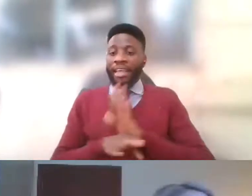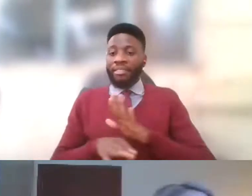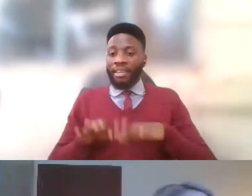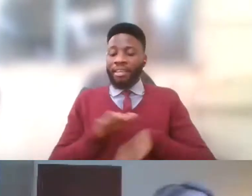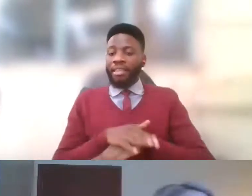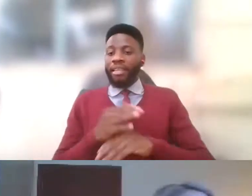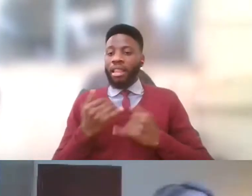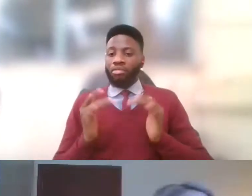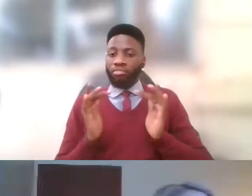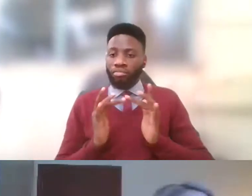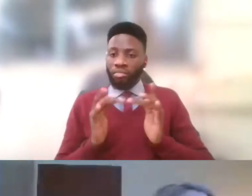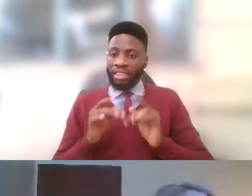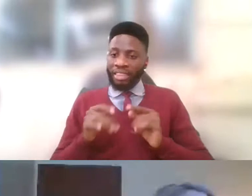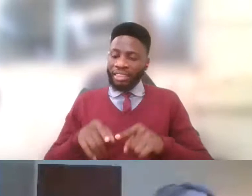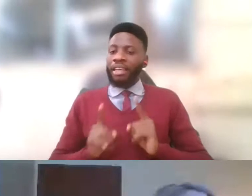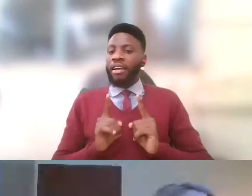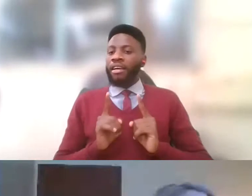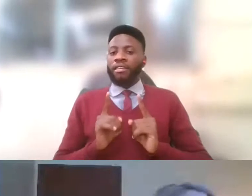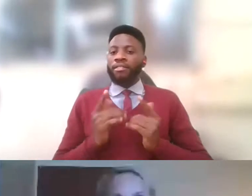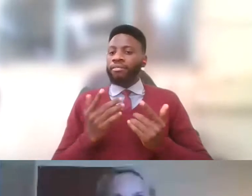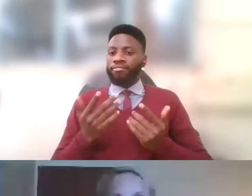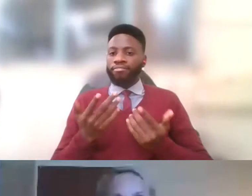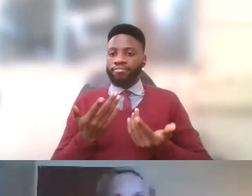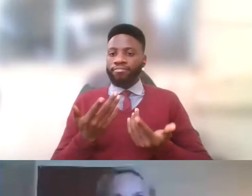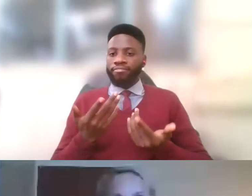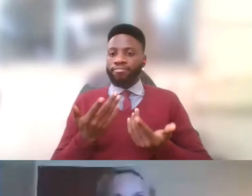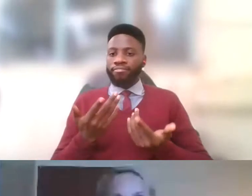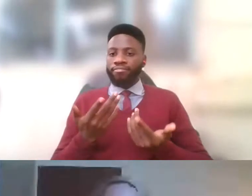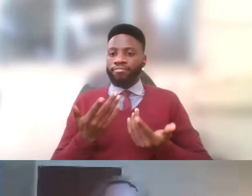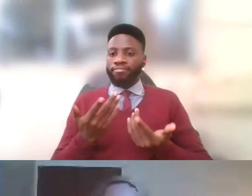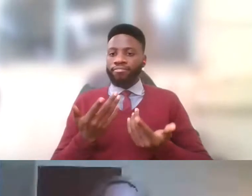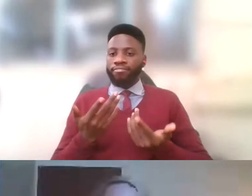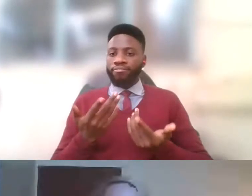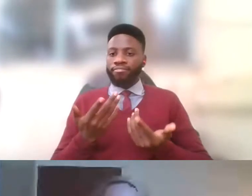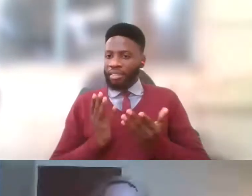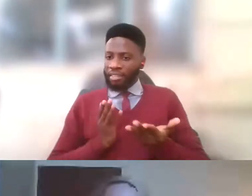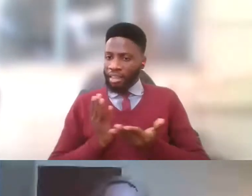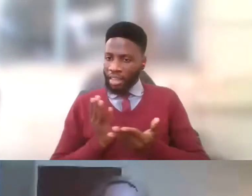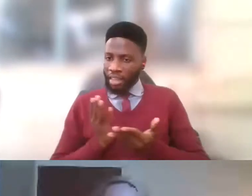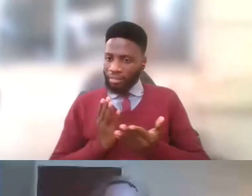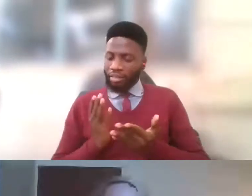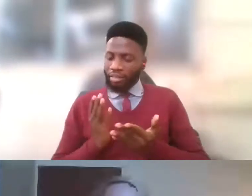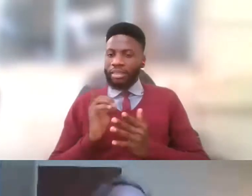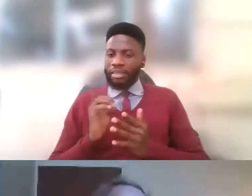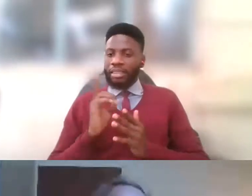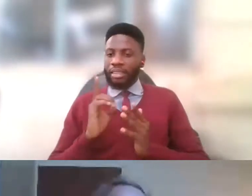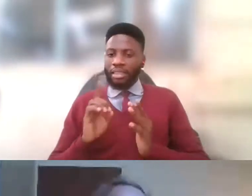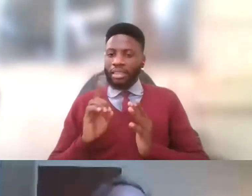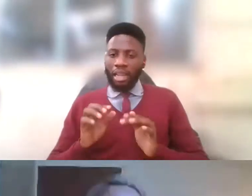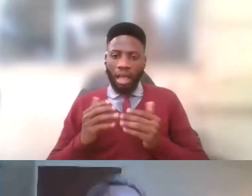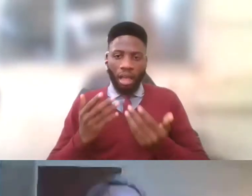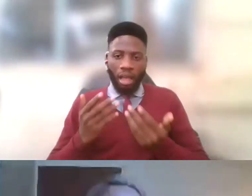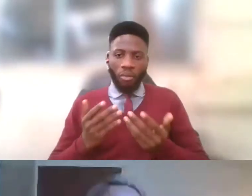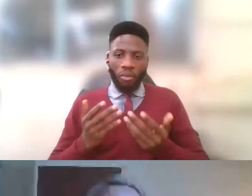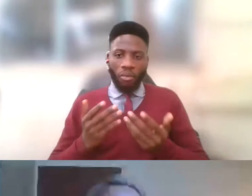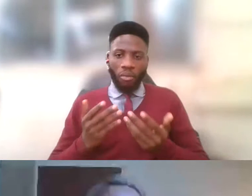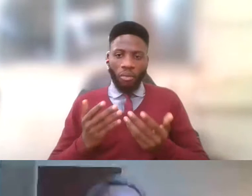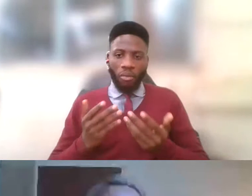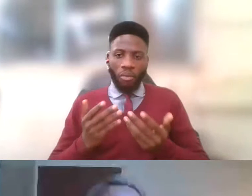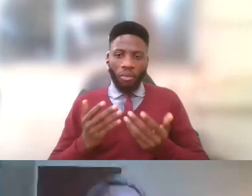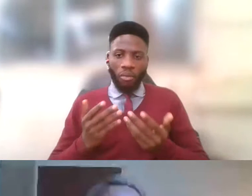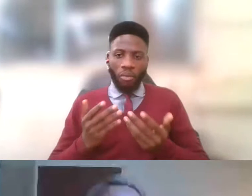automation, outsourcing, the gig economy, and all these were items that were being portrayed as